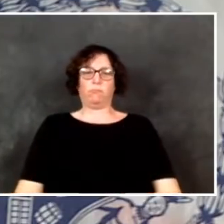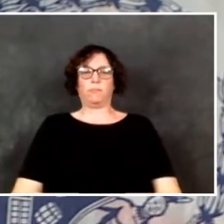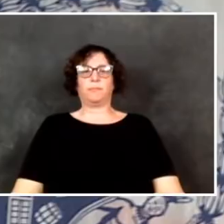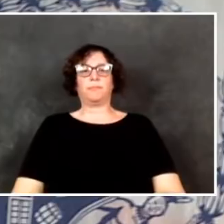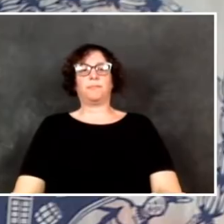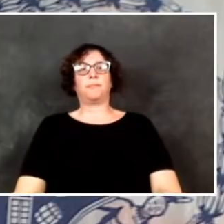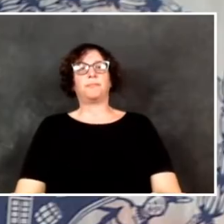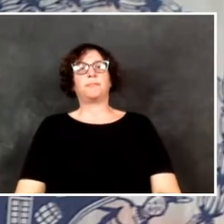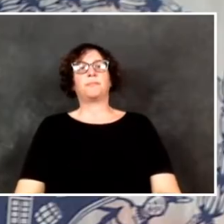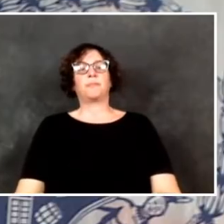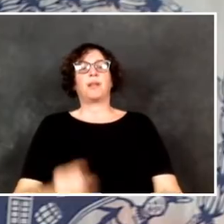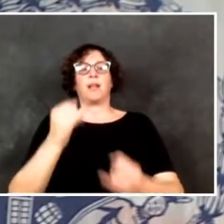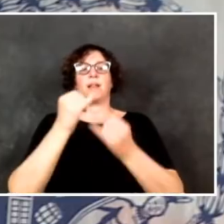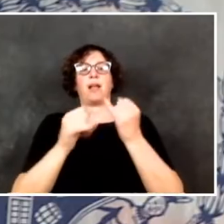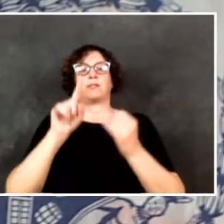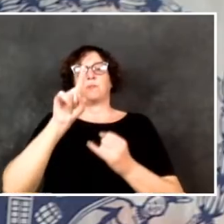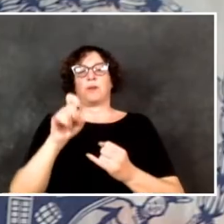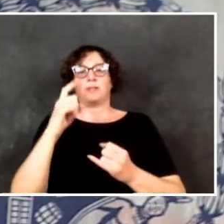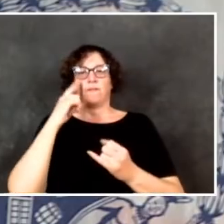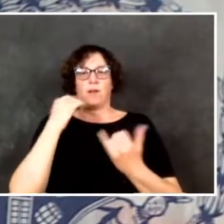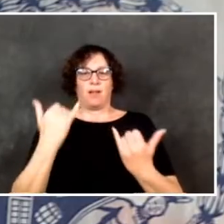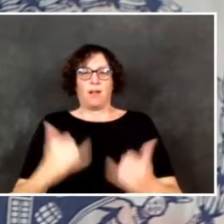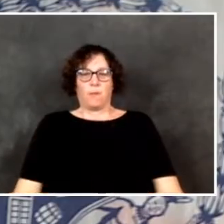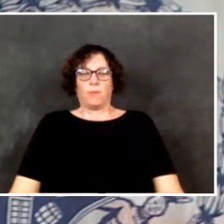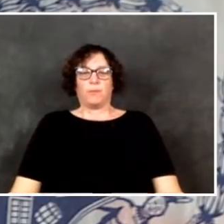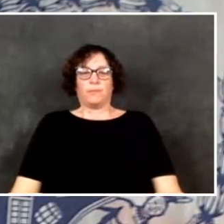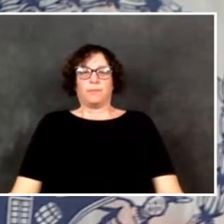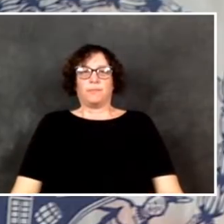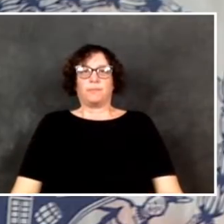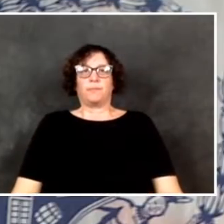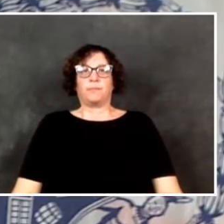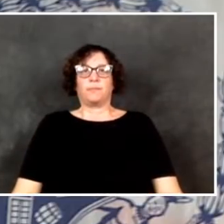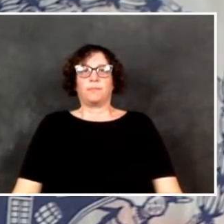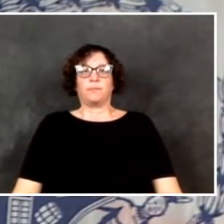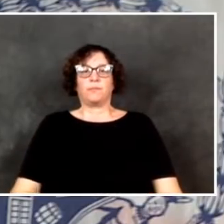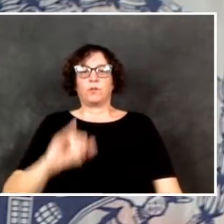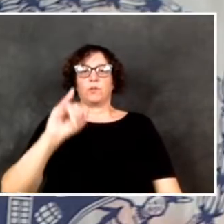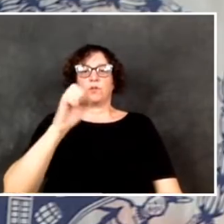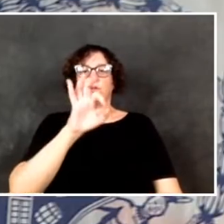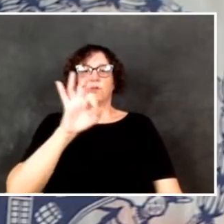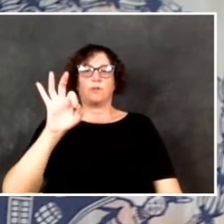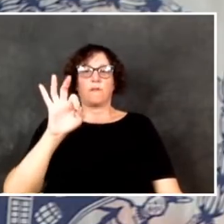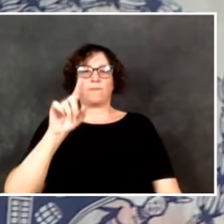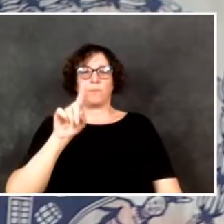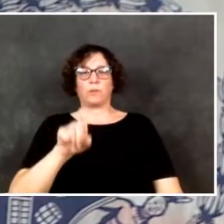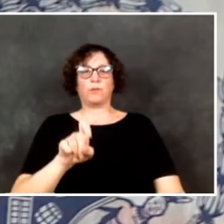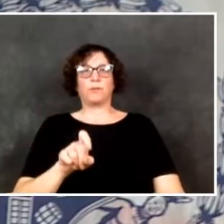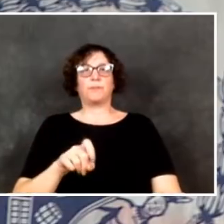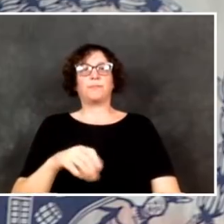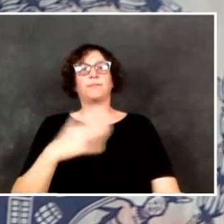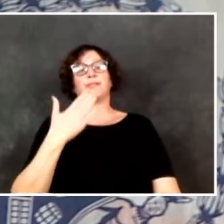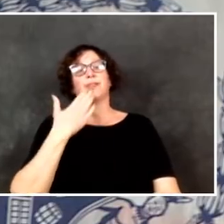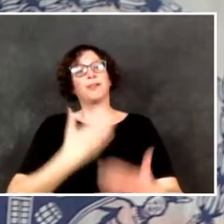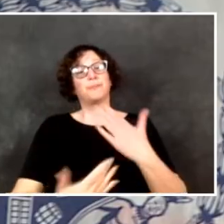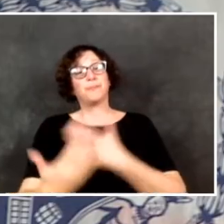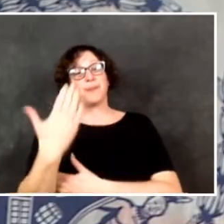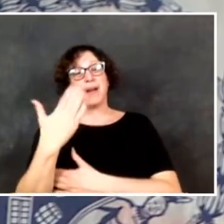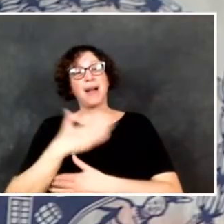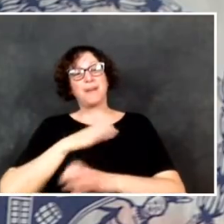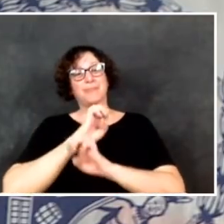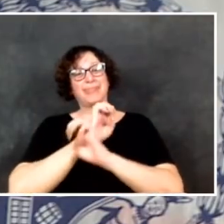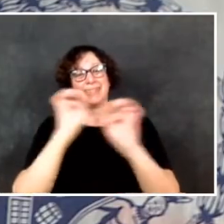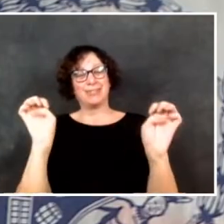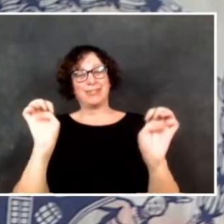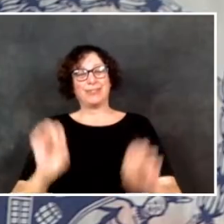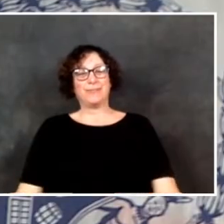Times. Hey, good morning. Happy Easter, Mr. Mayor. Wanted to ask again, this is not the first time that